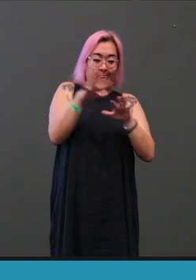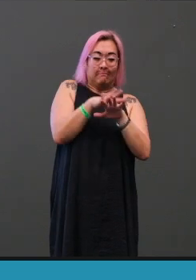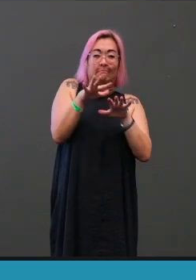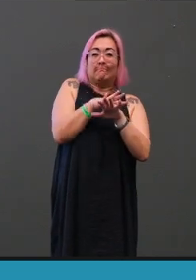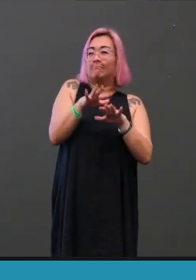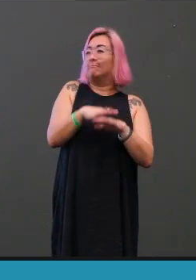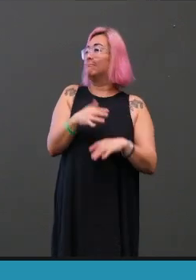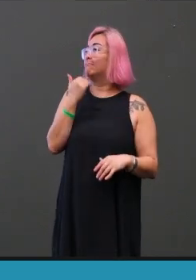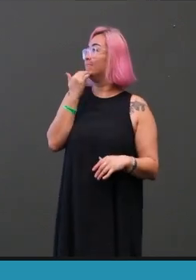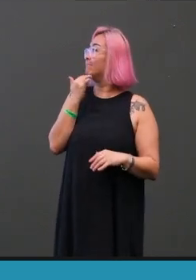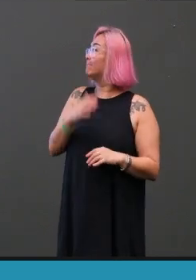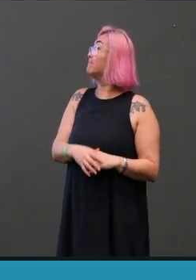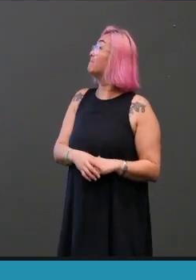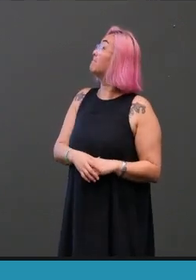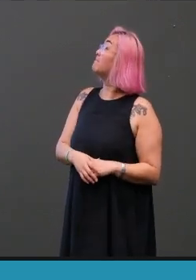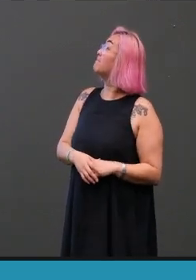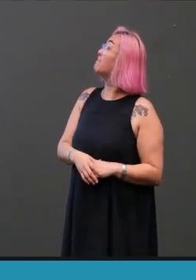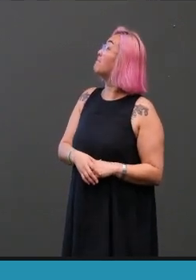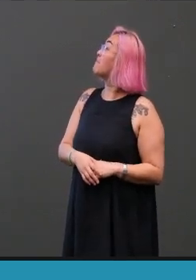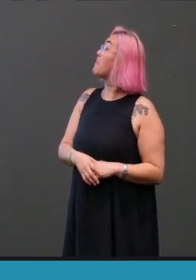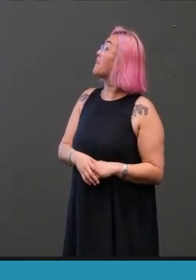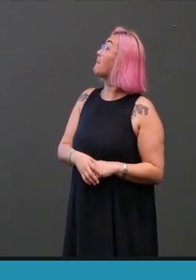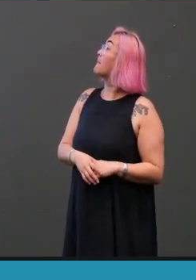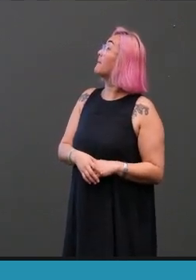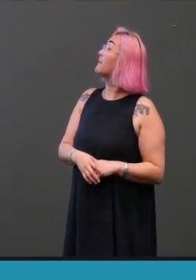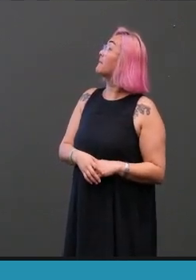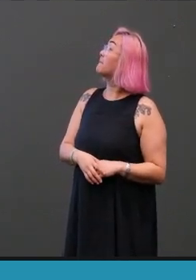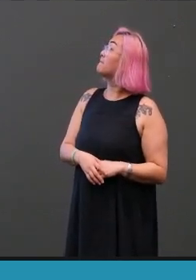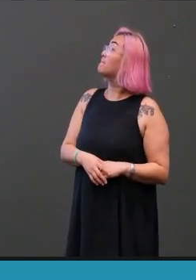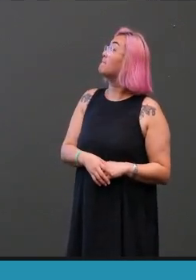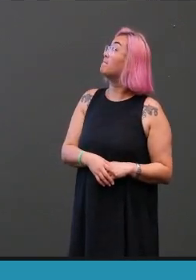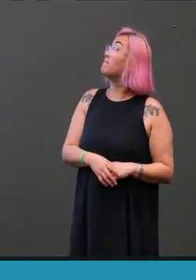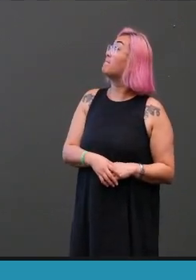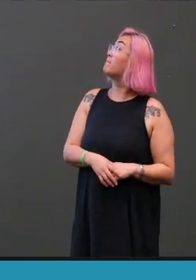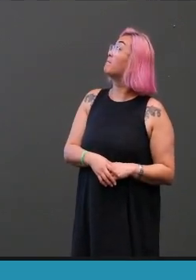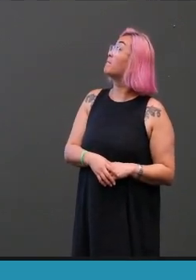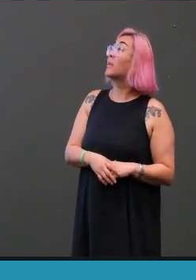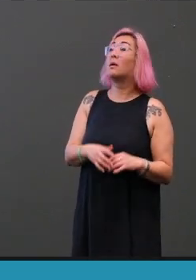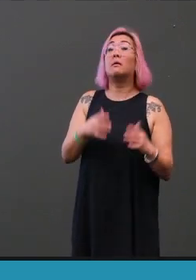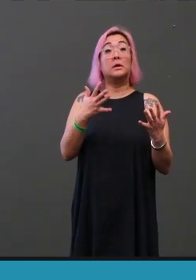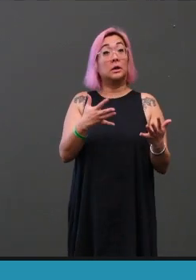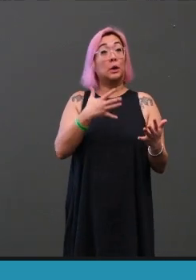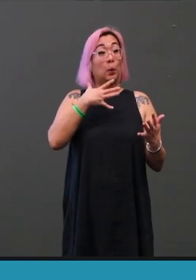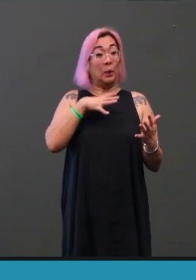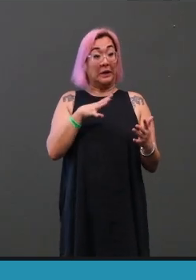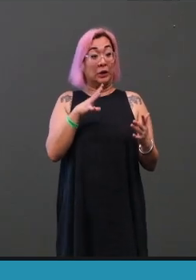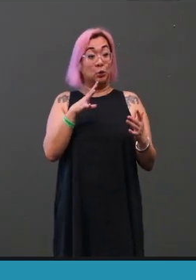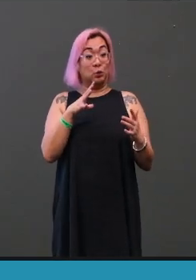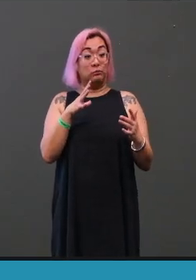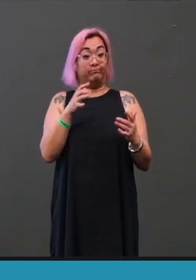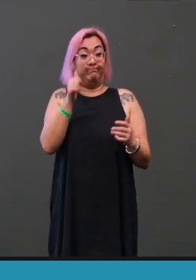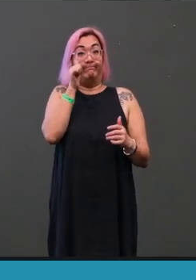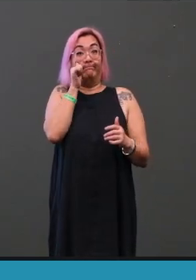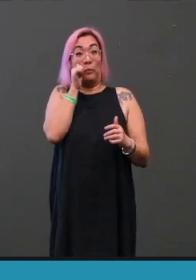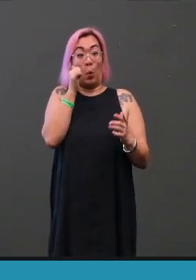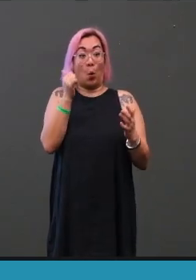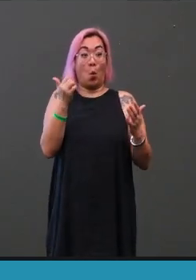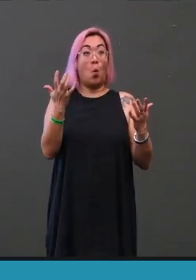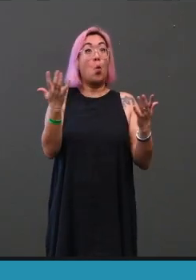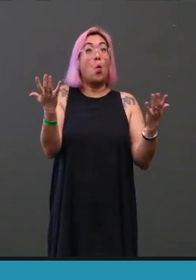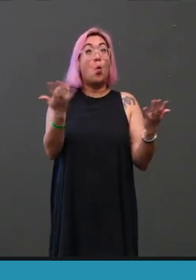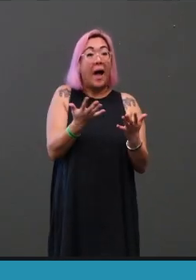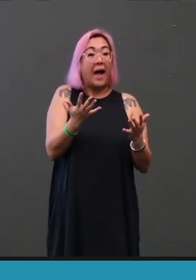We, of course, though, needed to control where to play the splashes and ripples. We only want the splashes to occur on the ground and not on like